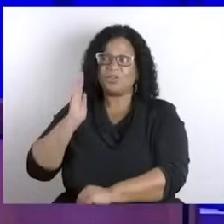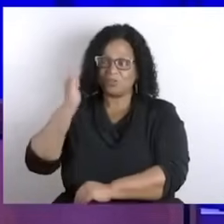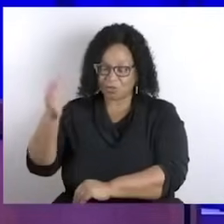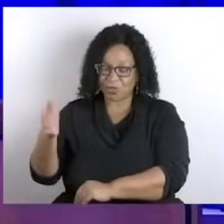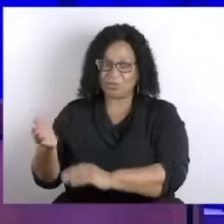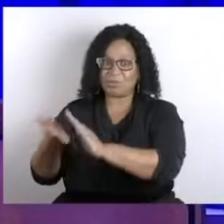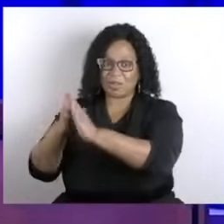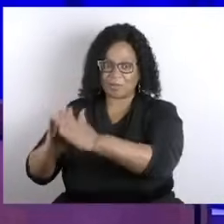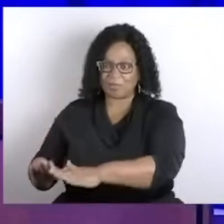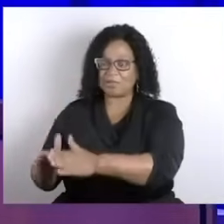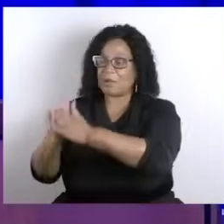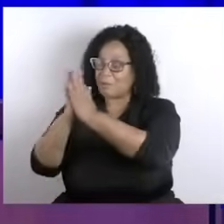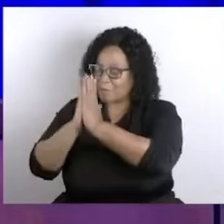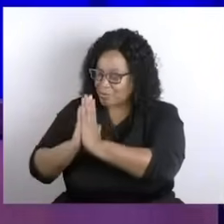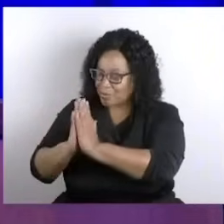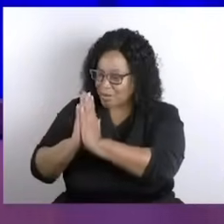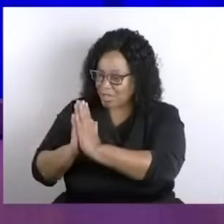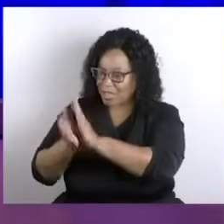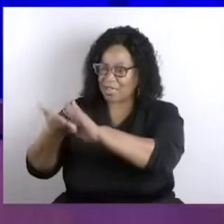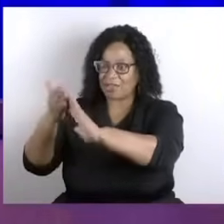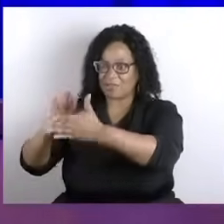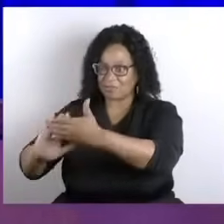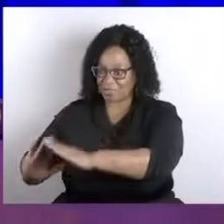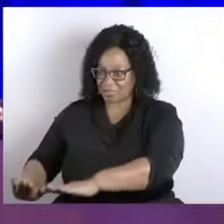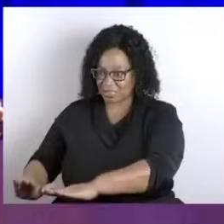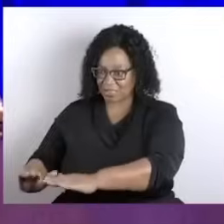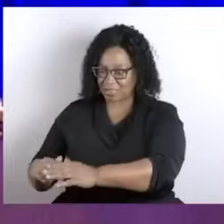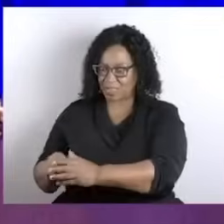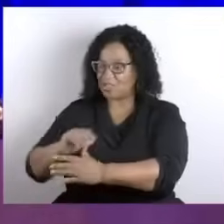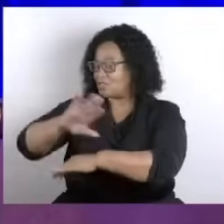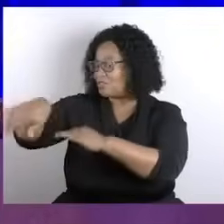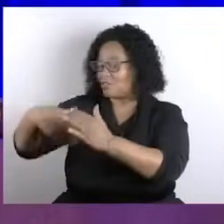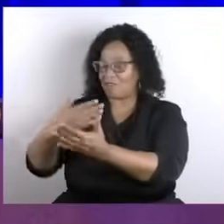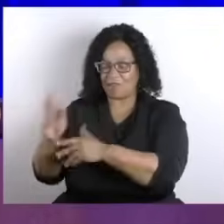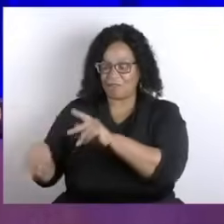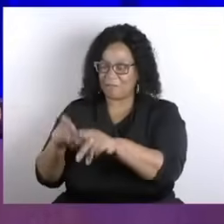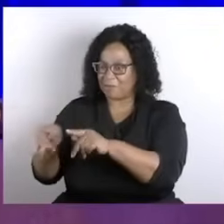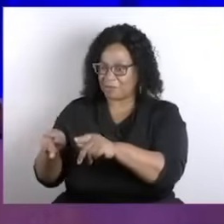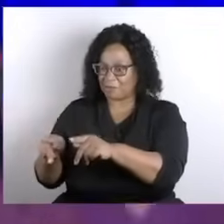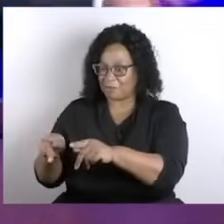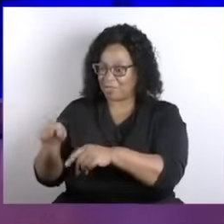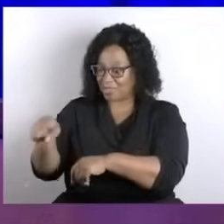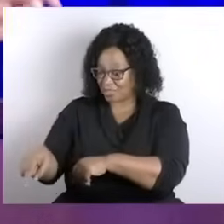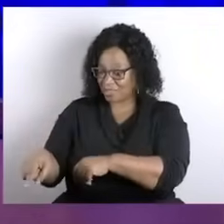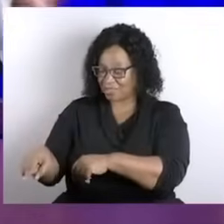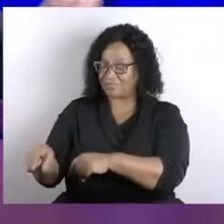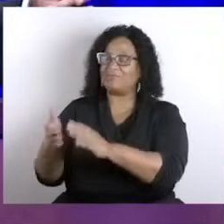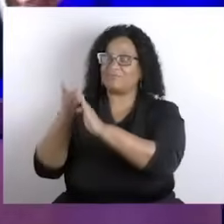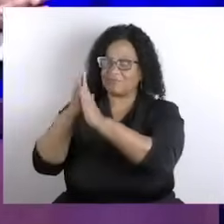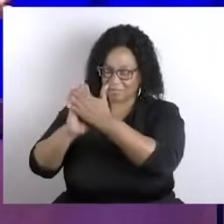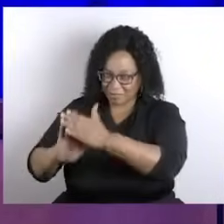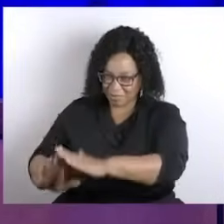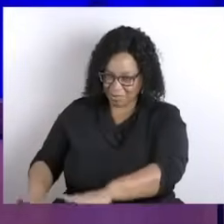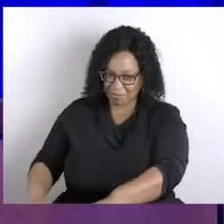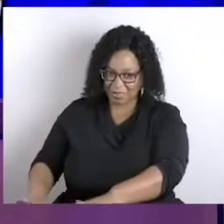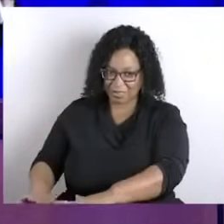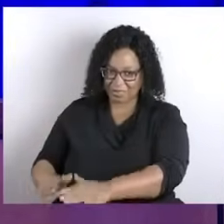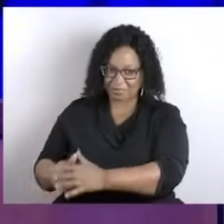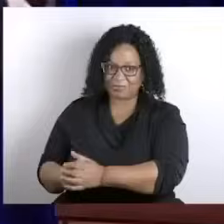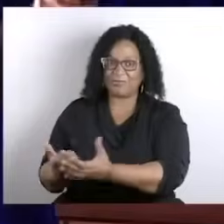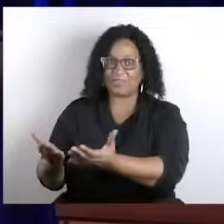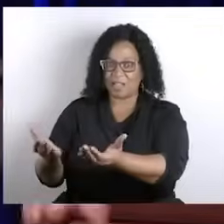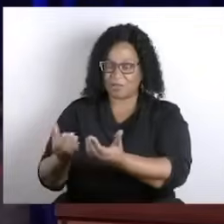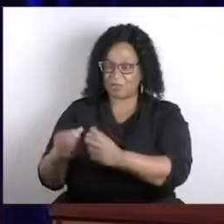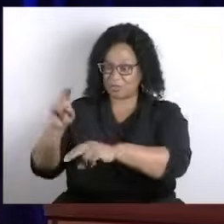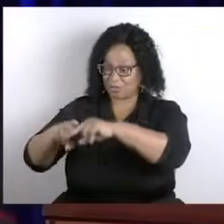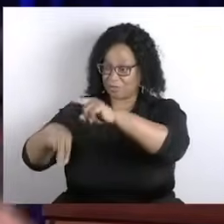pray for the city so that all y'all can have peace at the same time. He says, I want you to